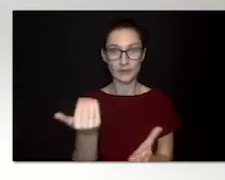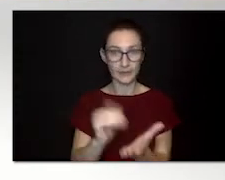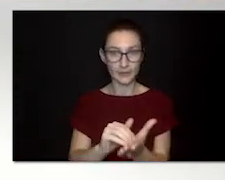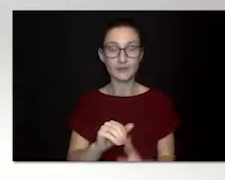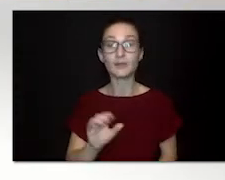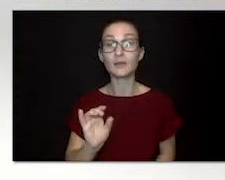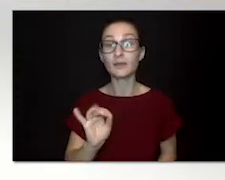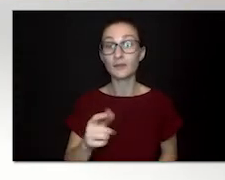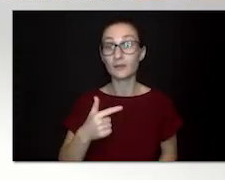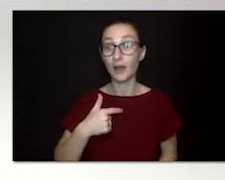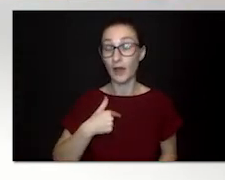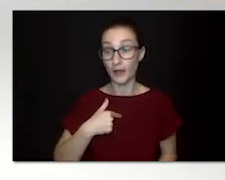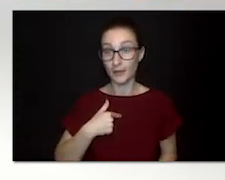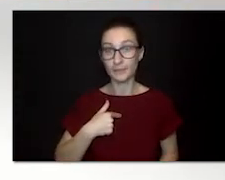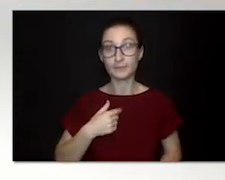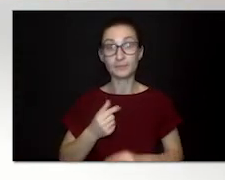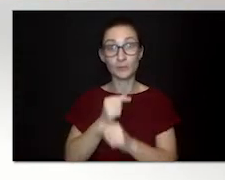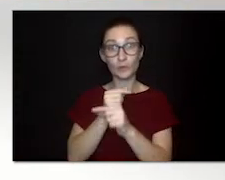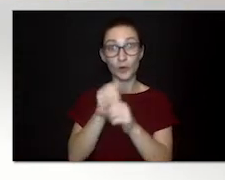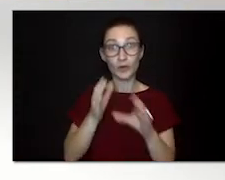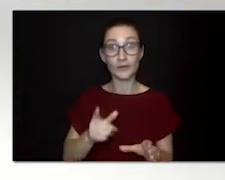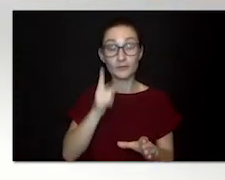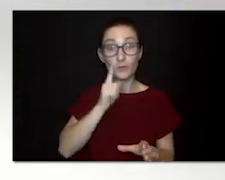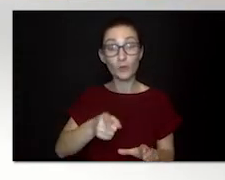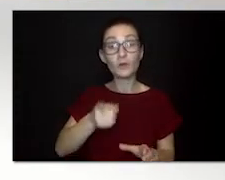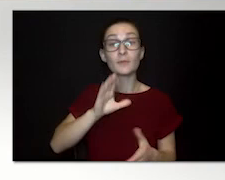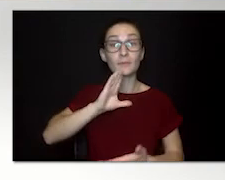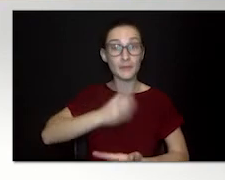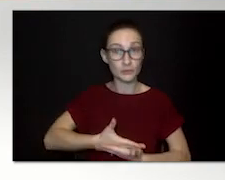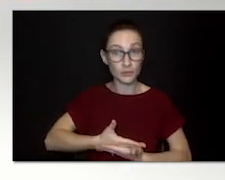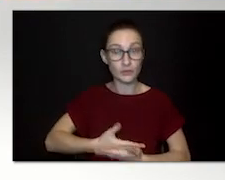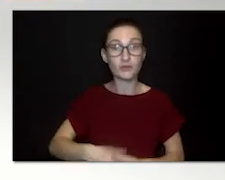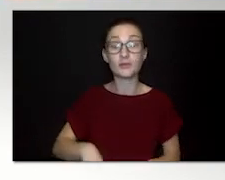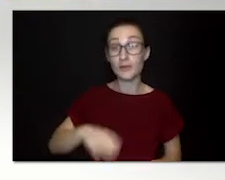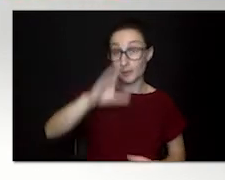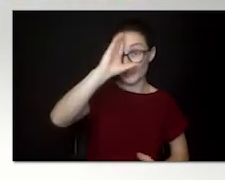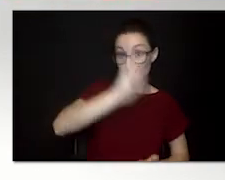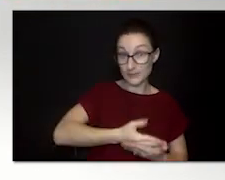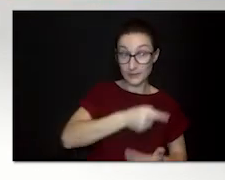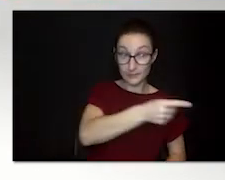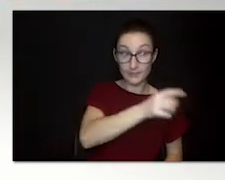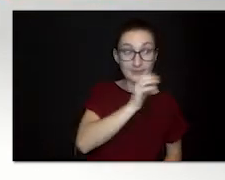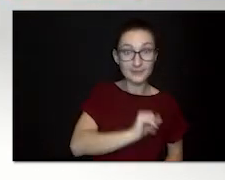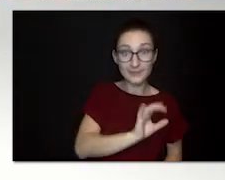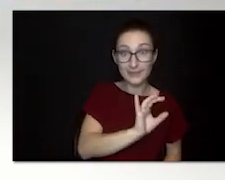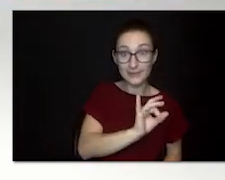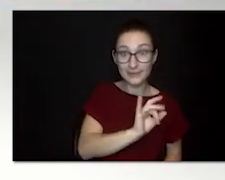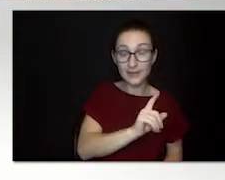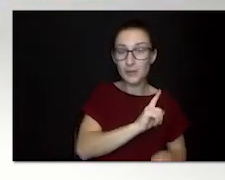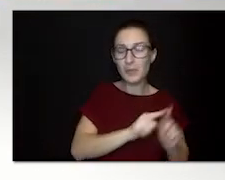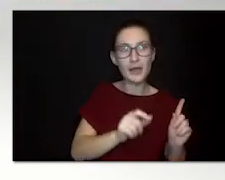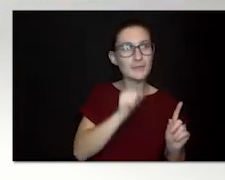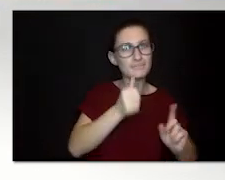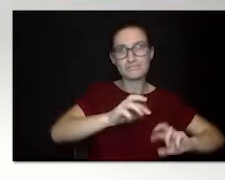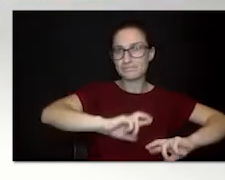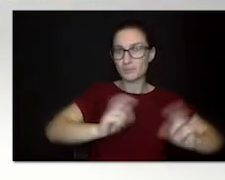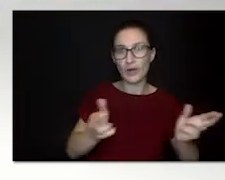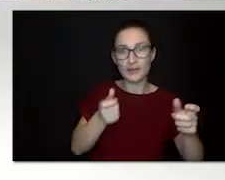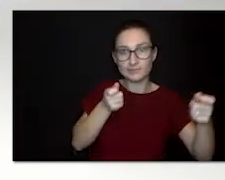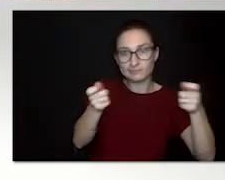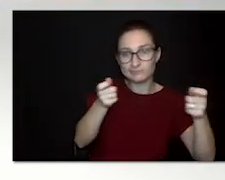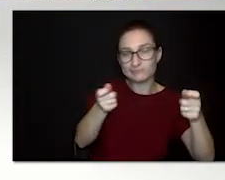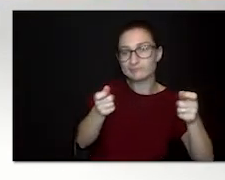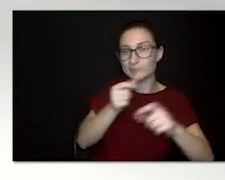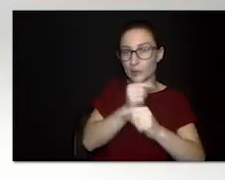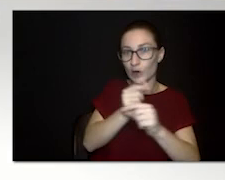appointed as guardian over my daughter, and my son is 18, but he's not ready to take on those duties if something were to